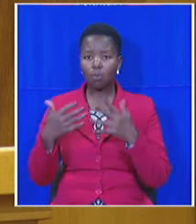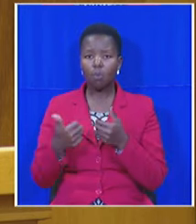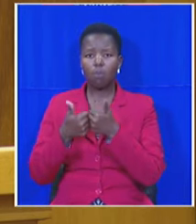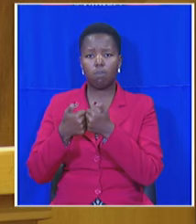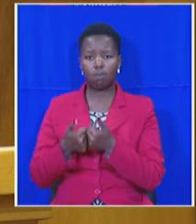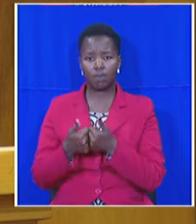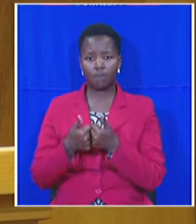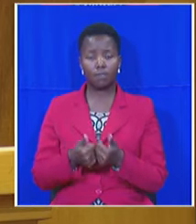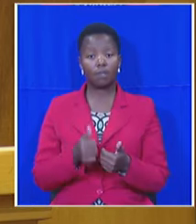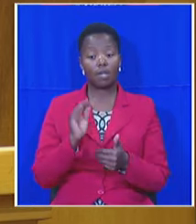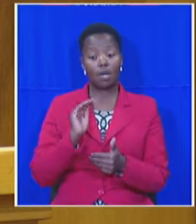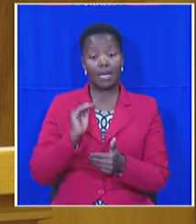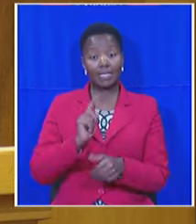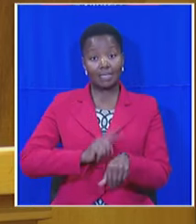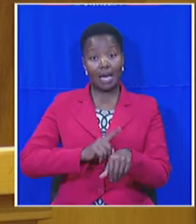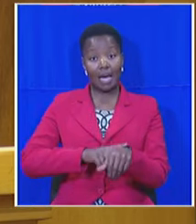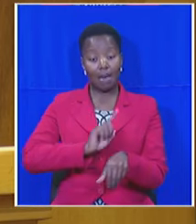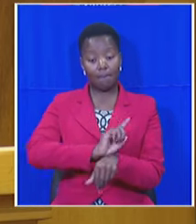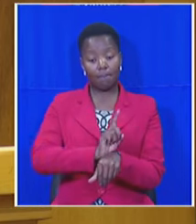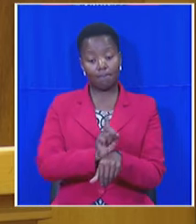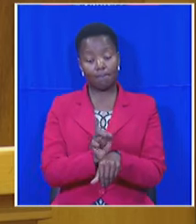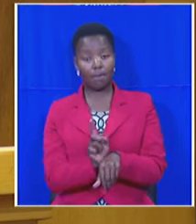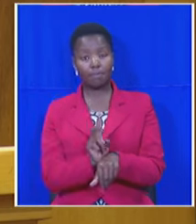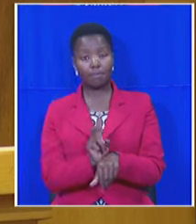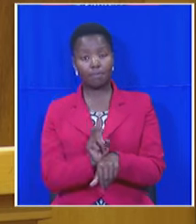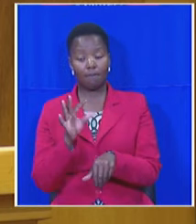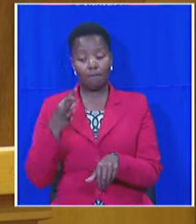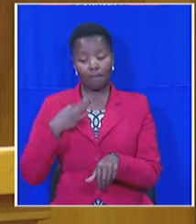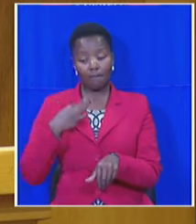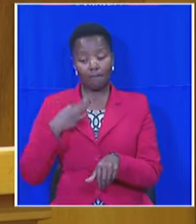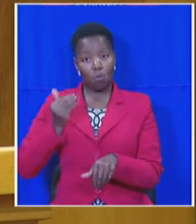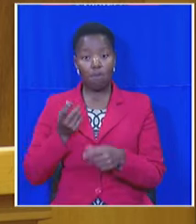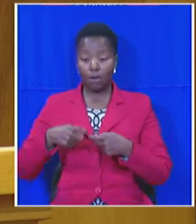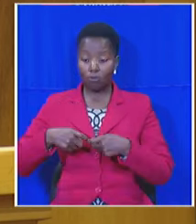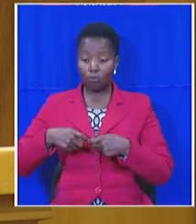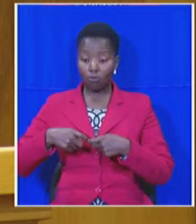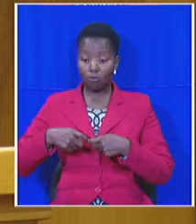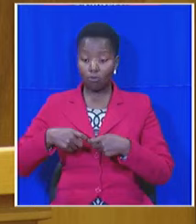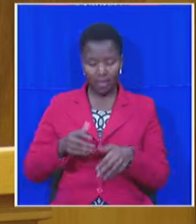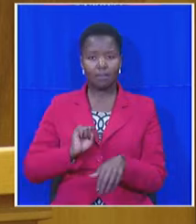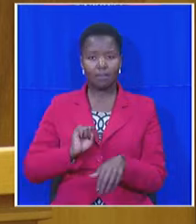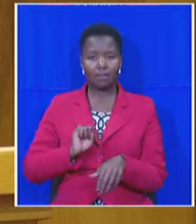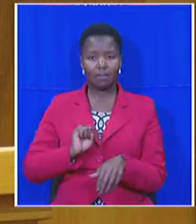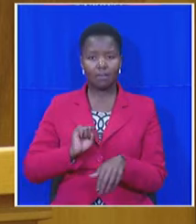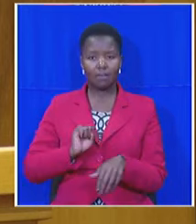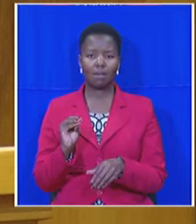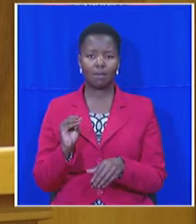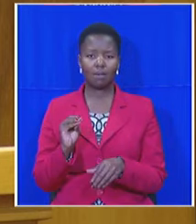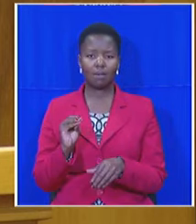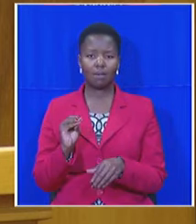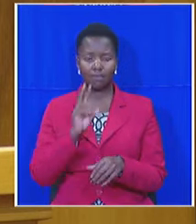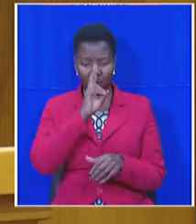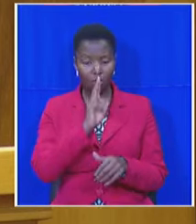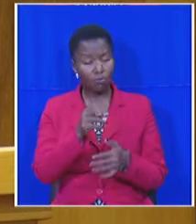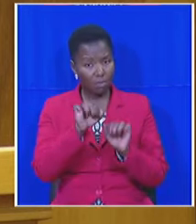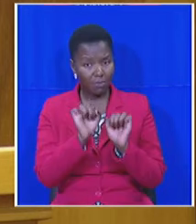25 seconds, a woman or girl is raped in South Africa. Honorable Chairperson,